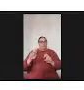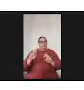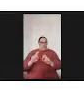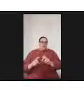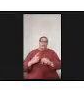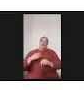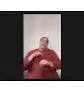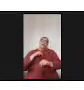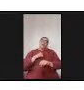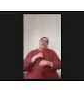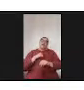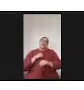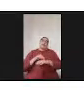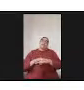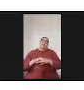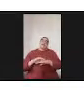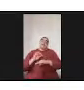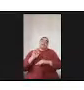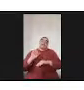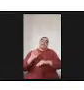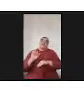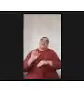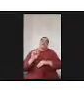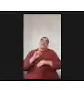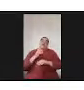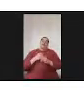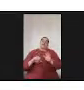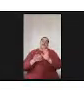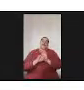we, based on the scope that was identified,